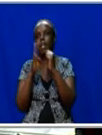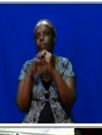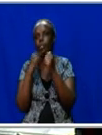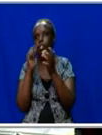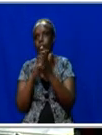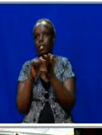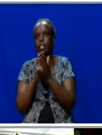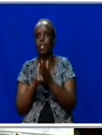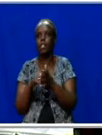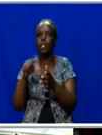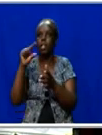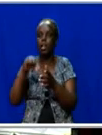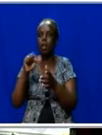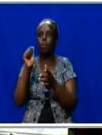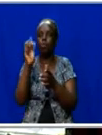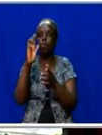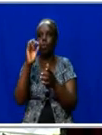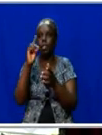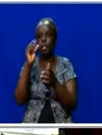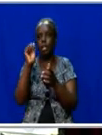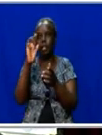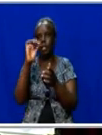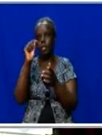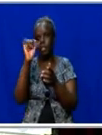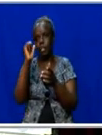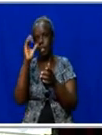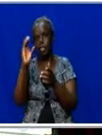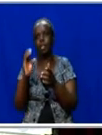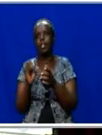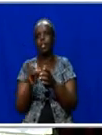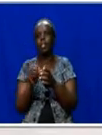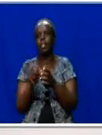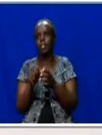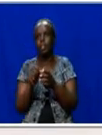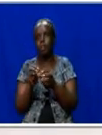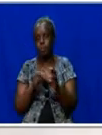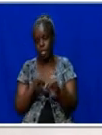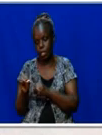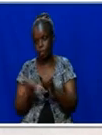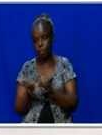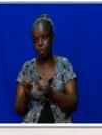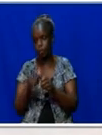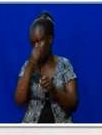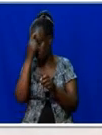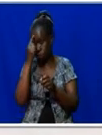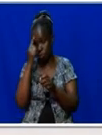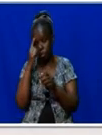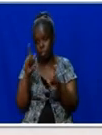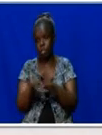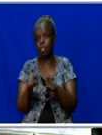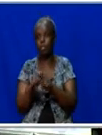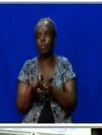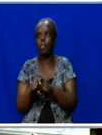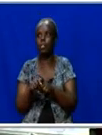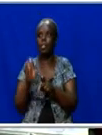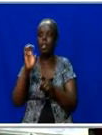is a quadratic expression because it takes the form of the equation. This is the quadratic